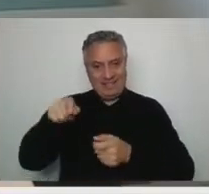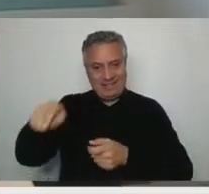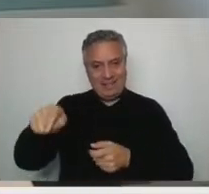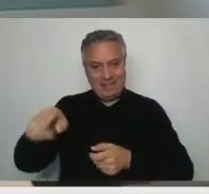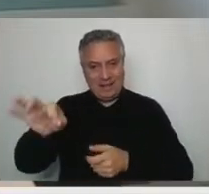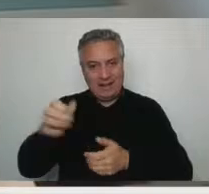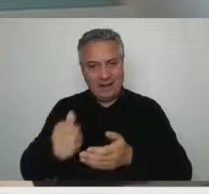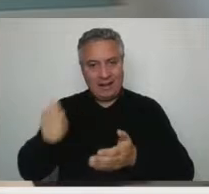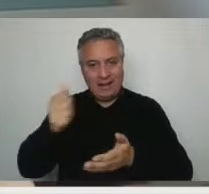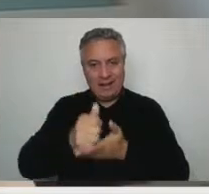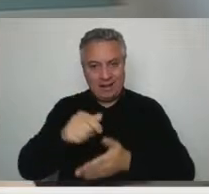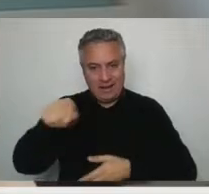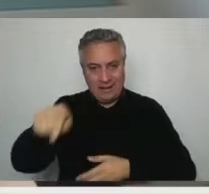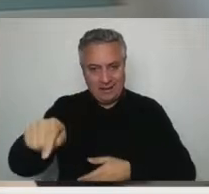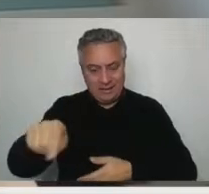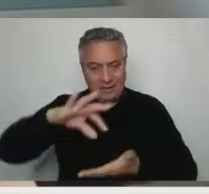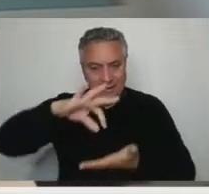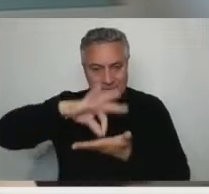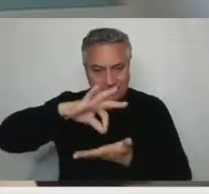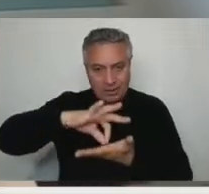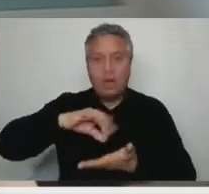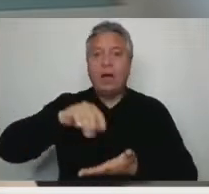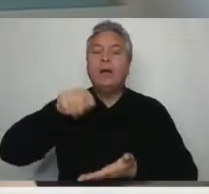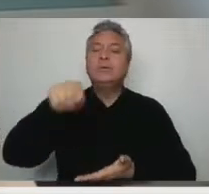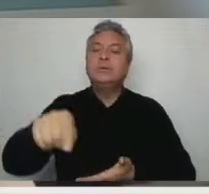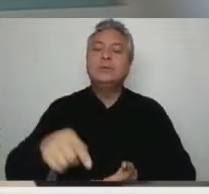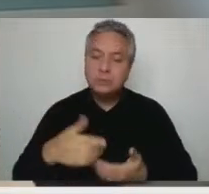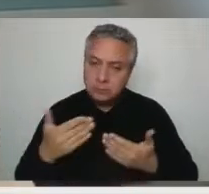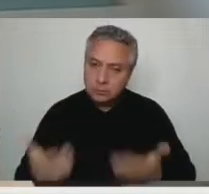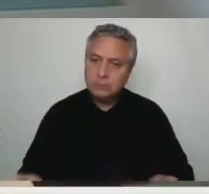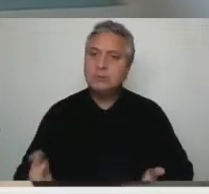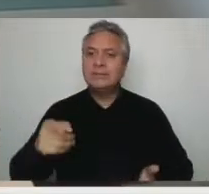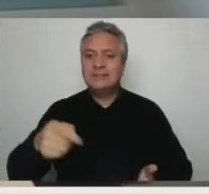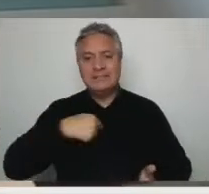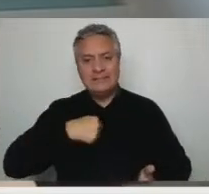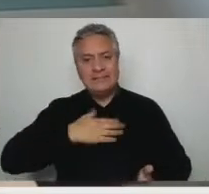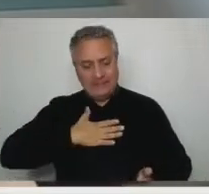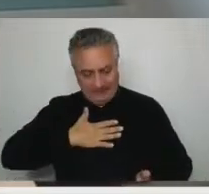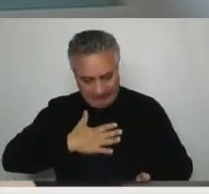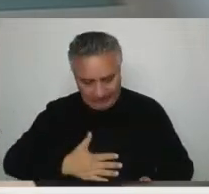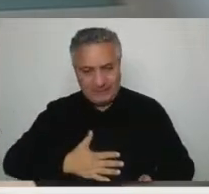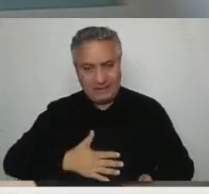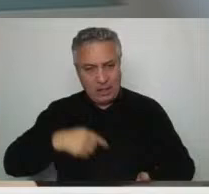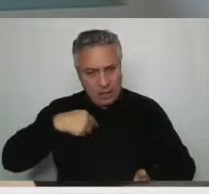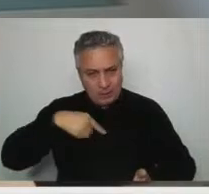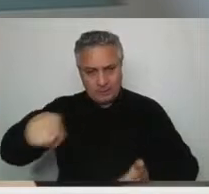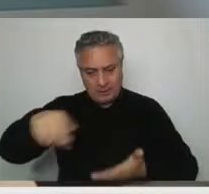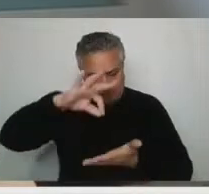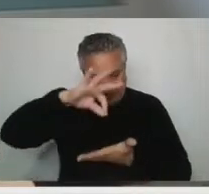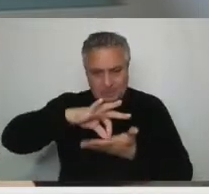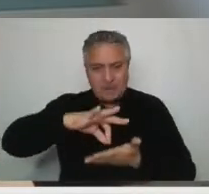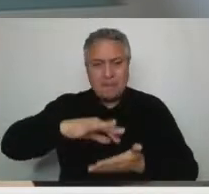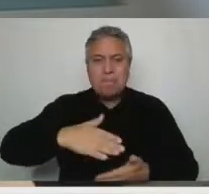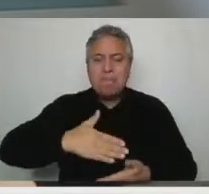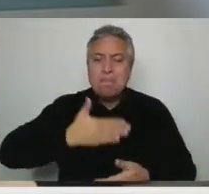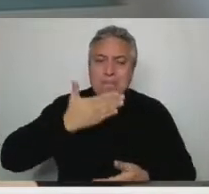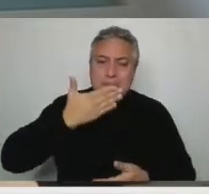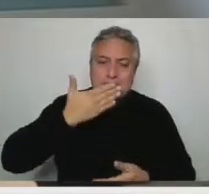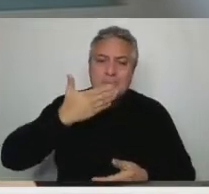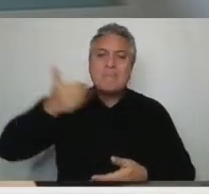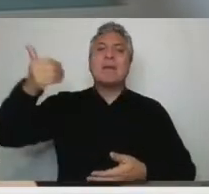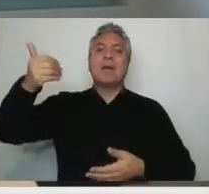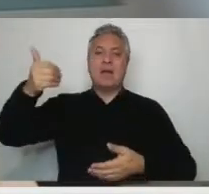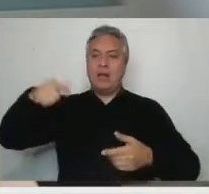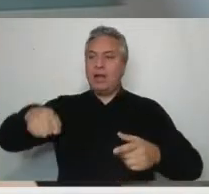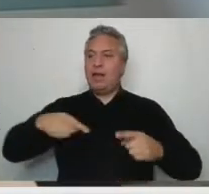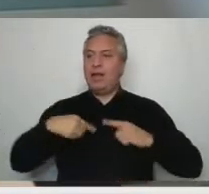to be the best place in the UK to live. The mayor of Sheffield